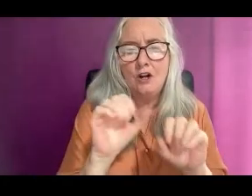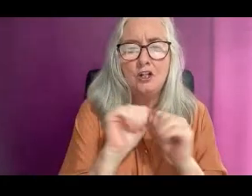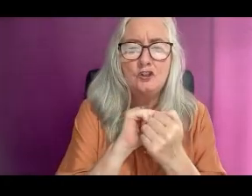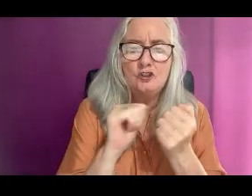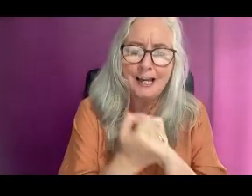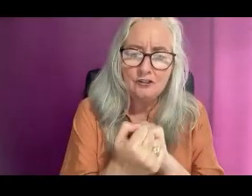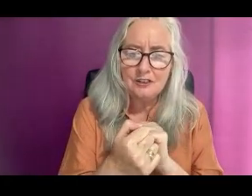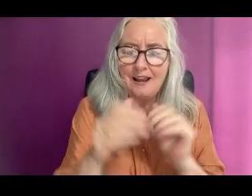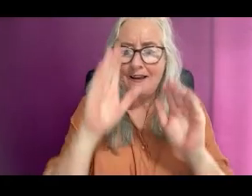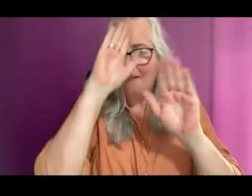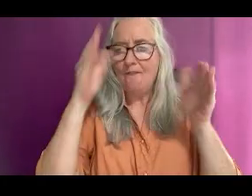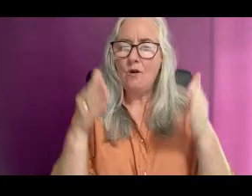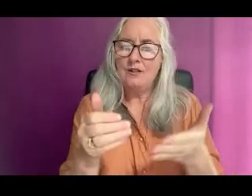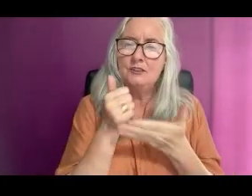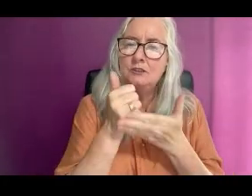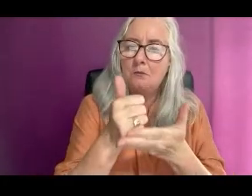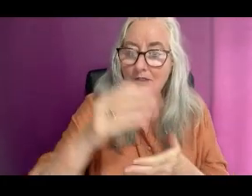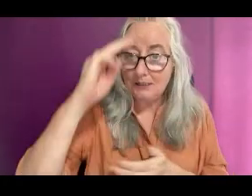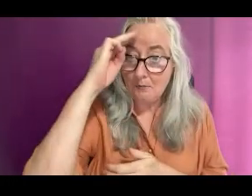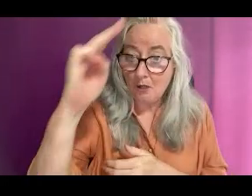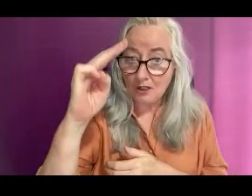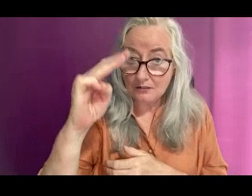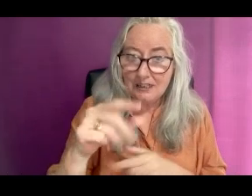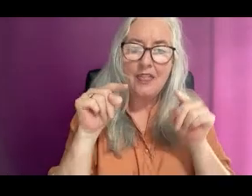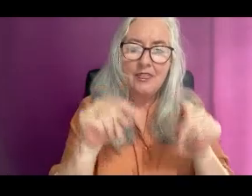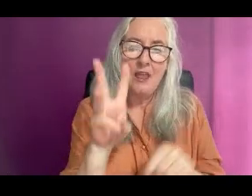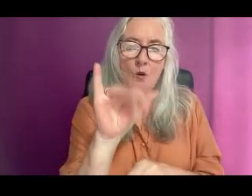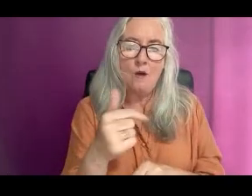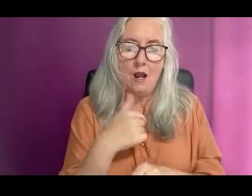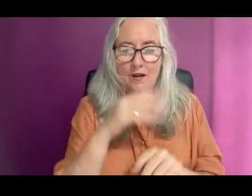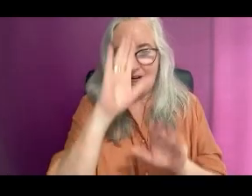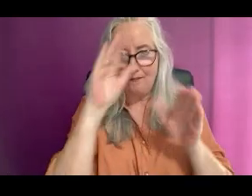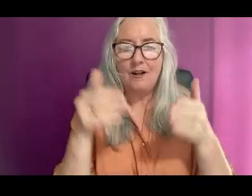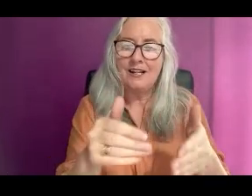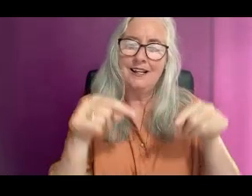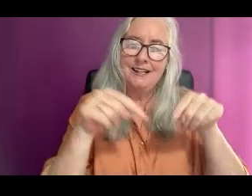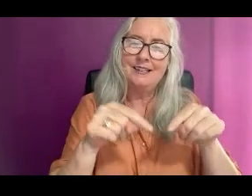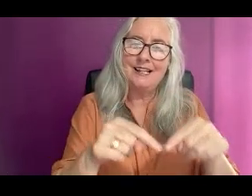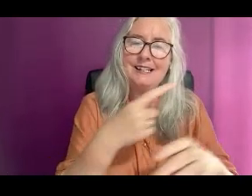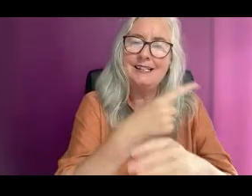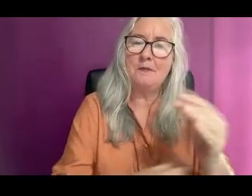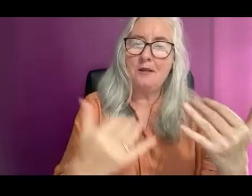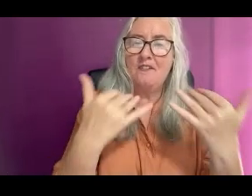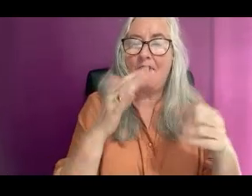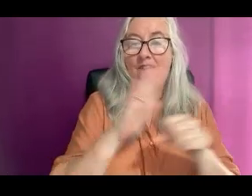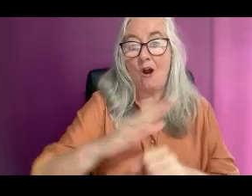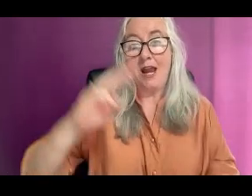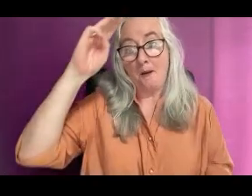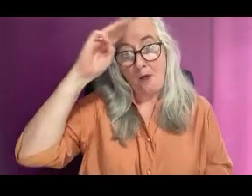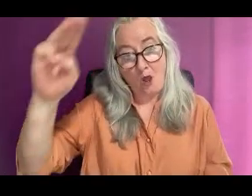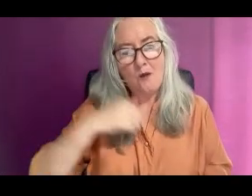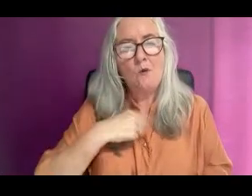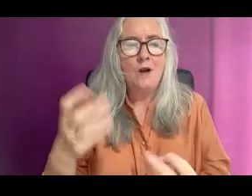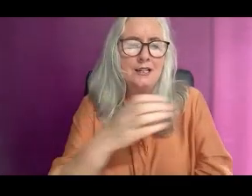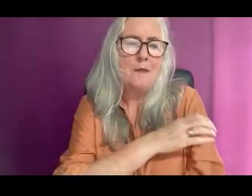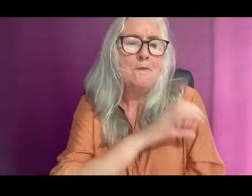on supporting employers. So this is why we are a disability information service for employers. And we want to empower employers